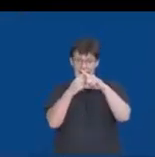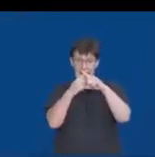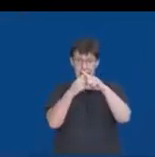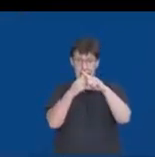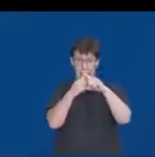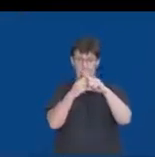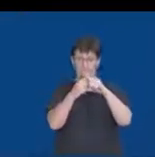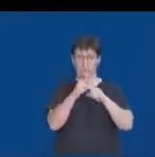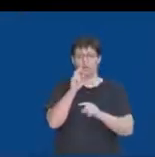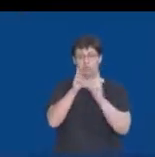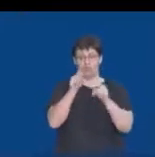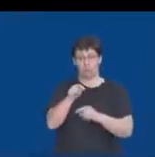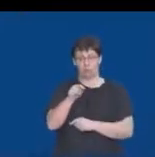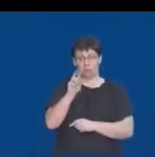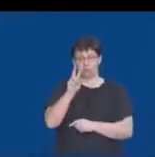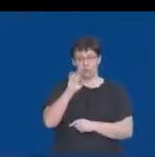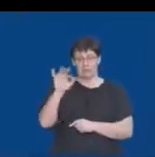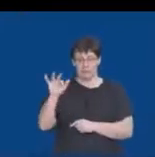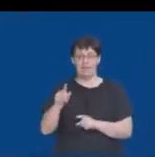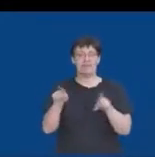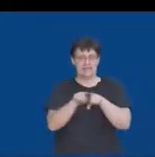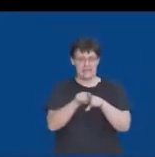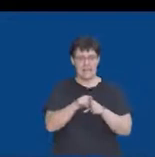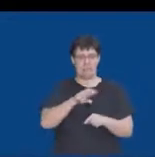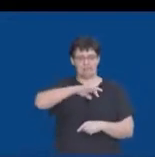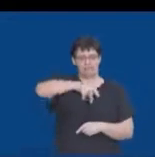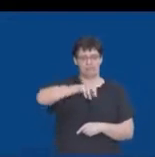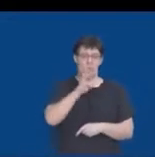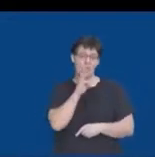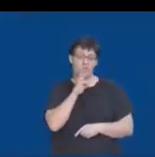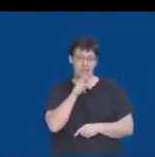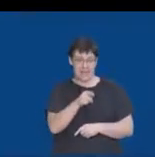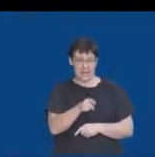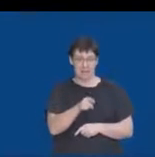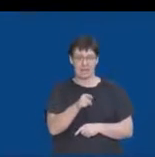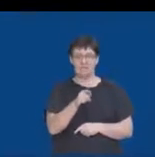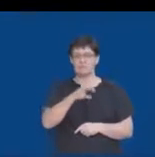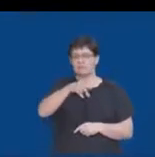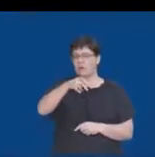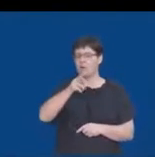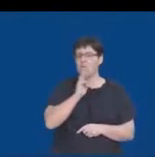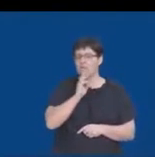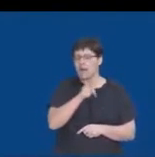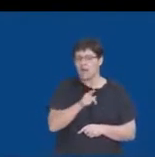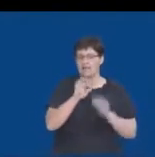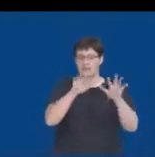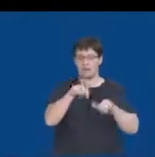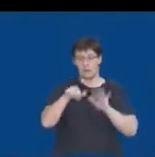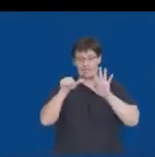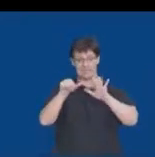by 12.2 million. And I'm going to do the same with the tap water. Let's just see what the tap water was. Tap water was 10.6